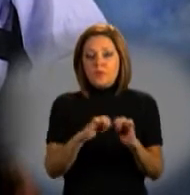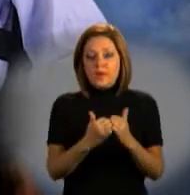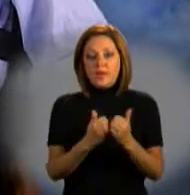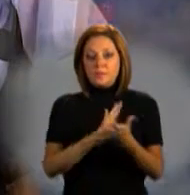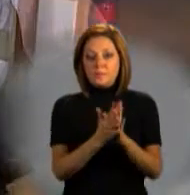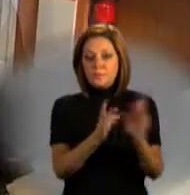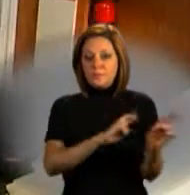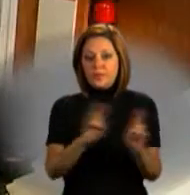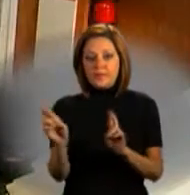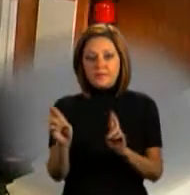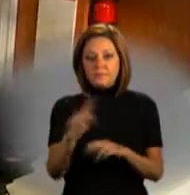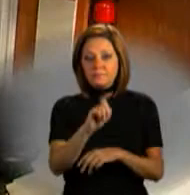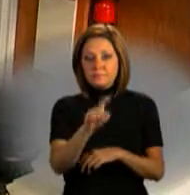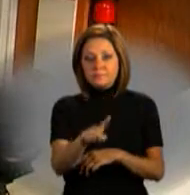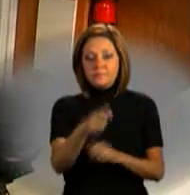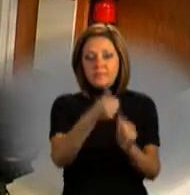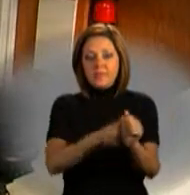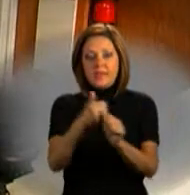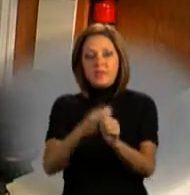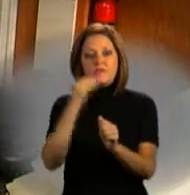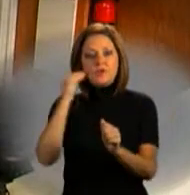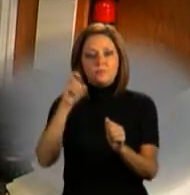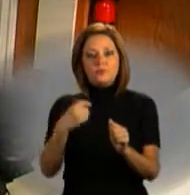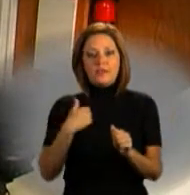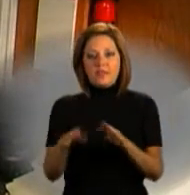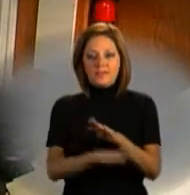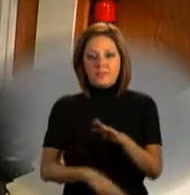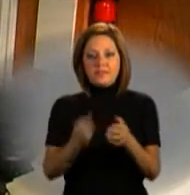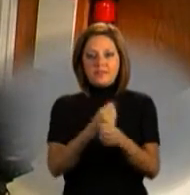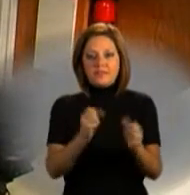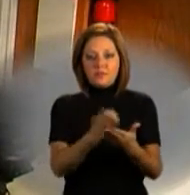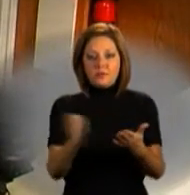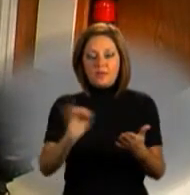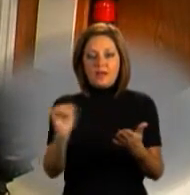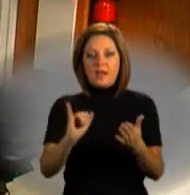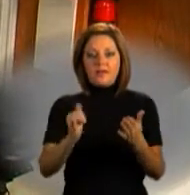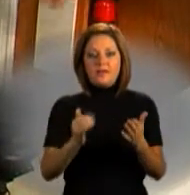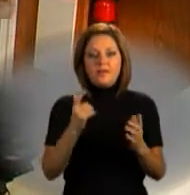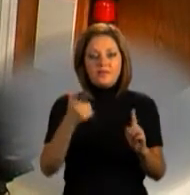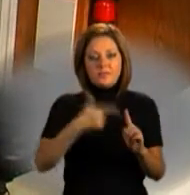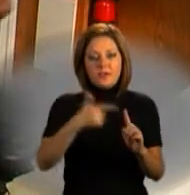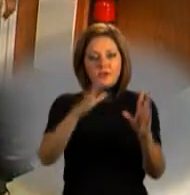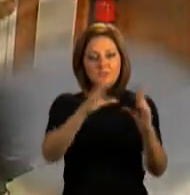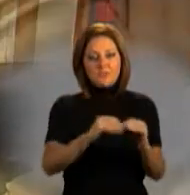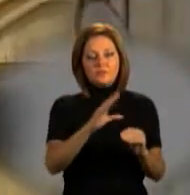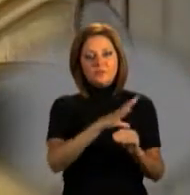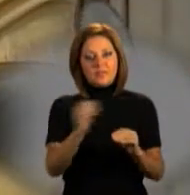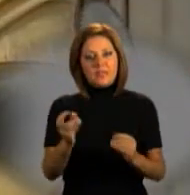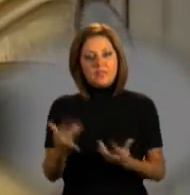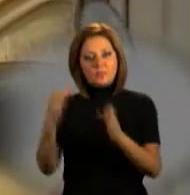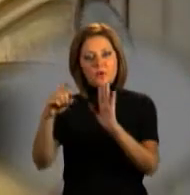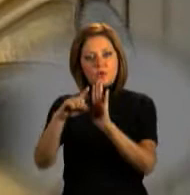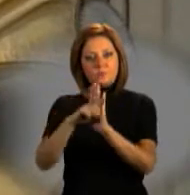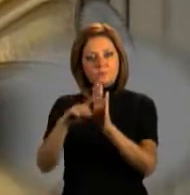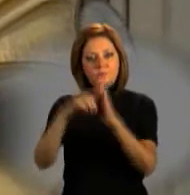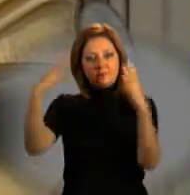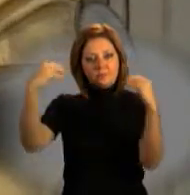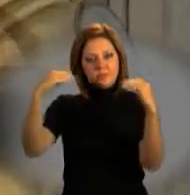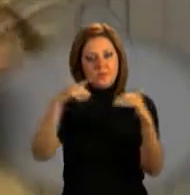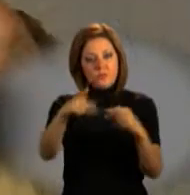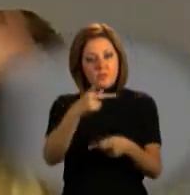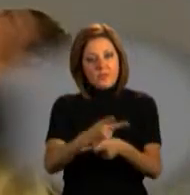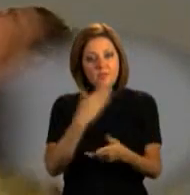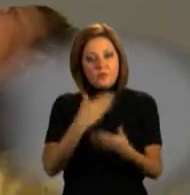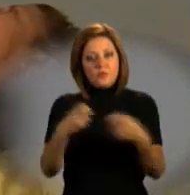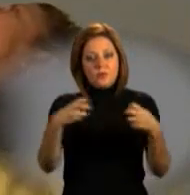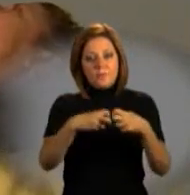to be ready? Every home should have basic safety equipment like fire extinguishers and smoke detectors. Do you keep them working with fresh